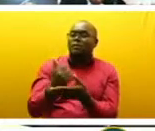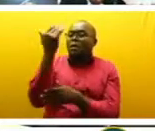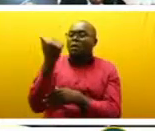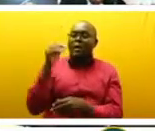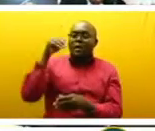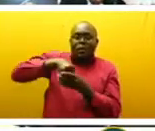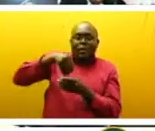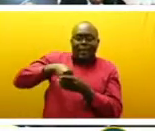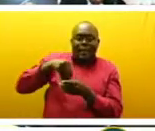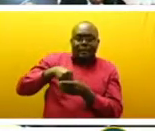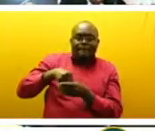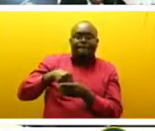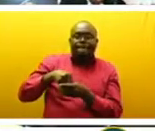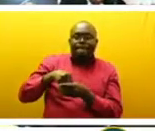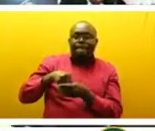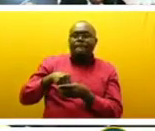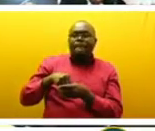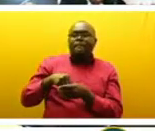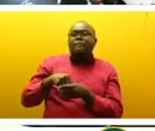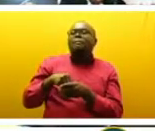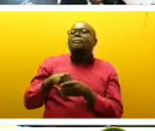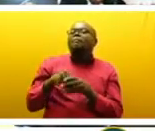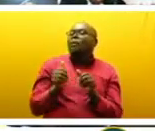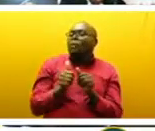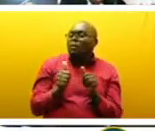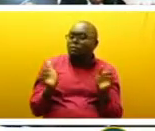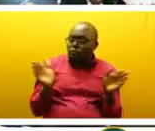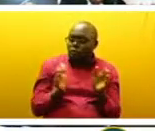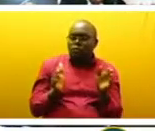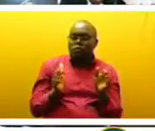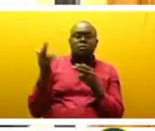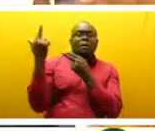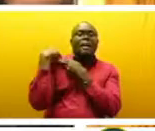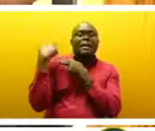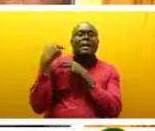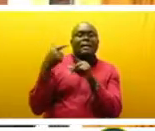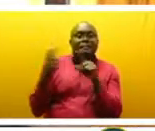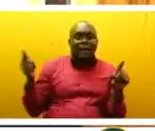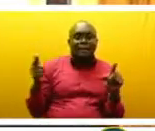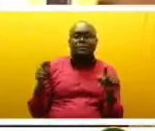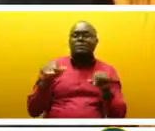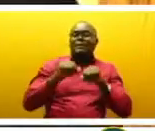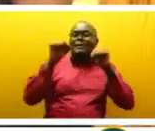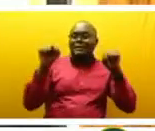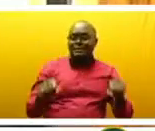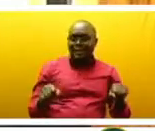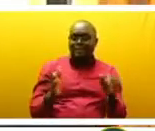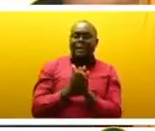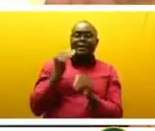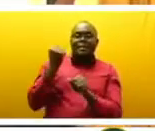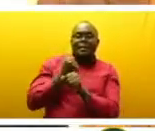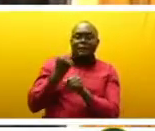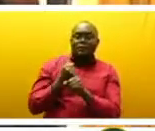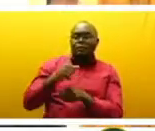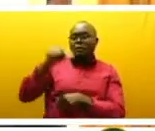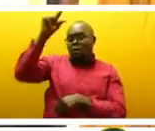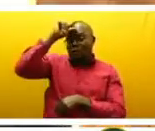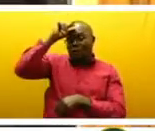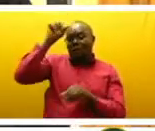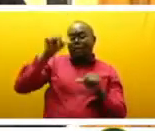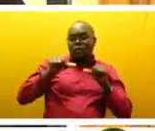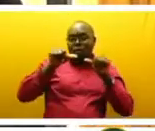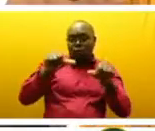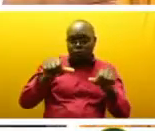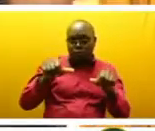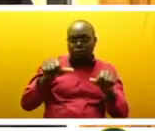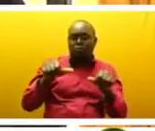within a narrowed mandate, but the systems and the functions of government will continue.